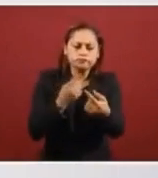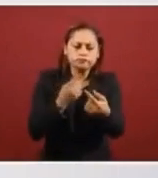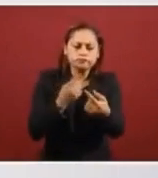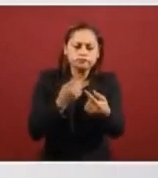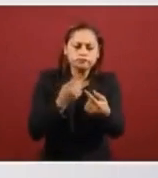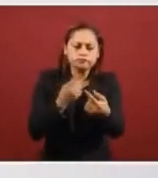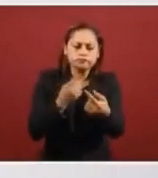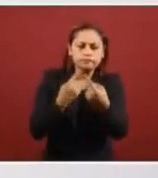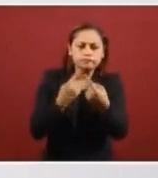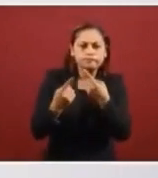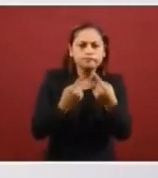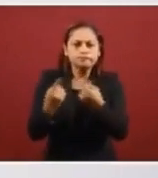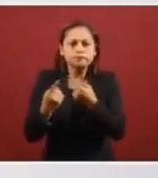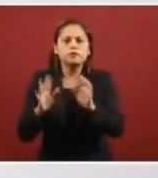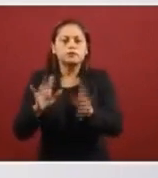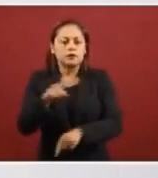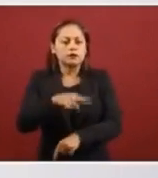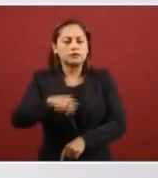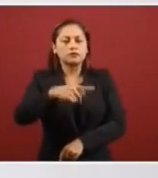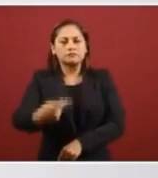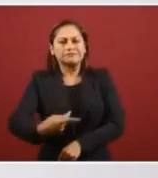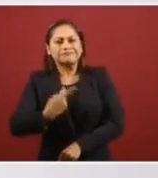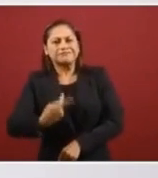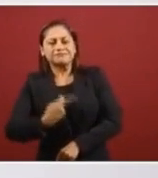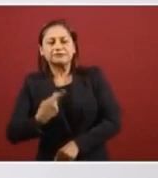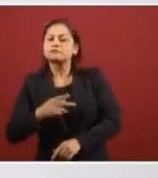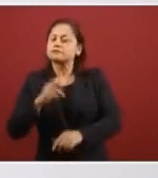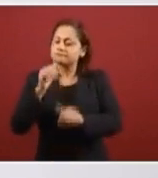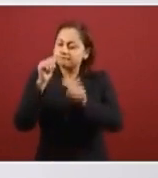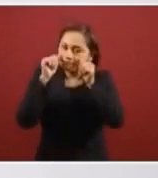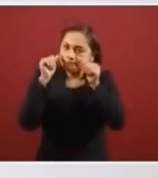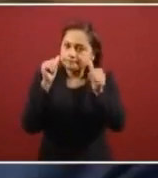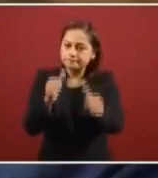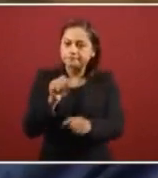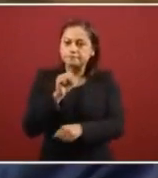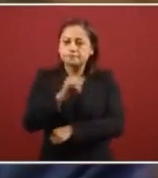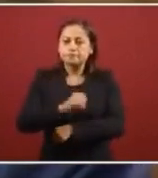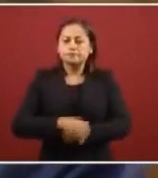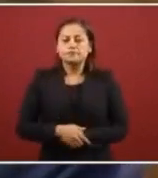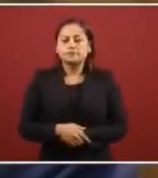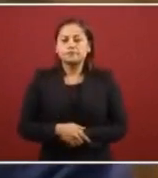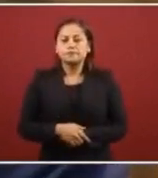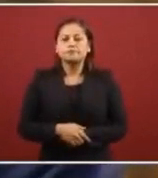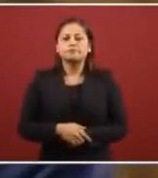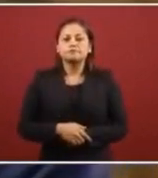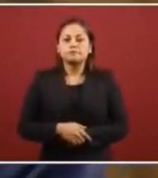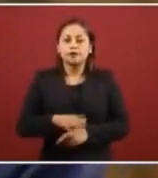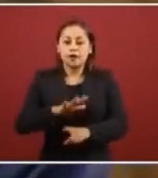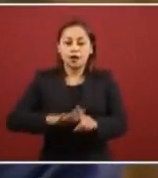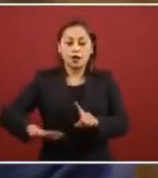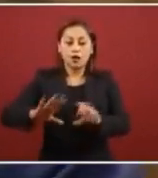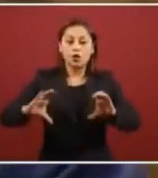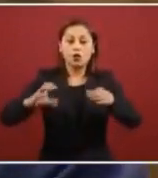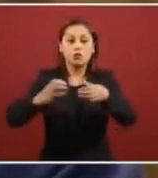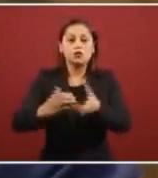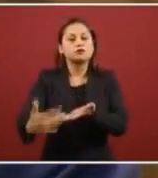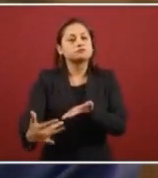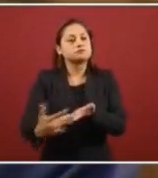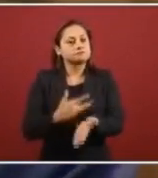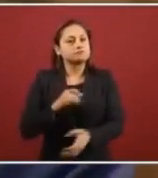and we are attending to their demands there is support from the